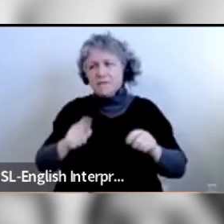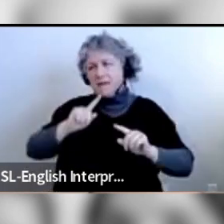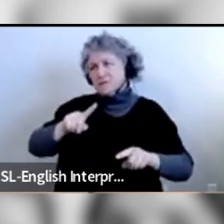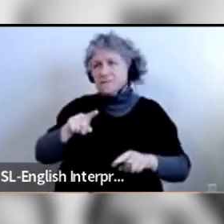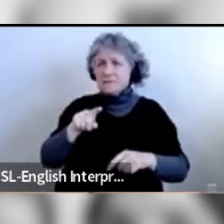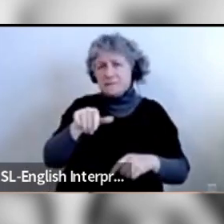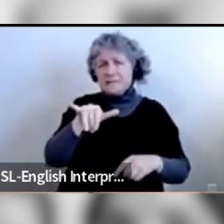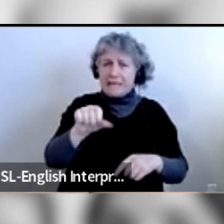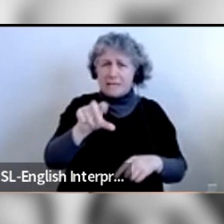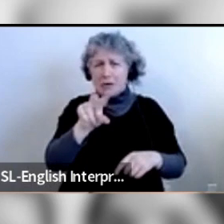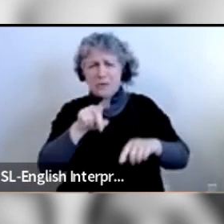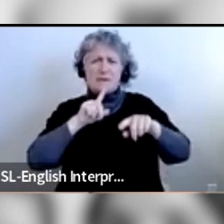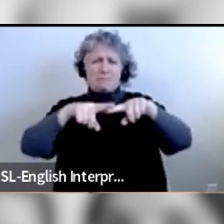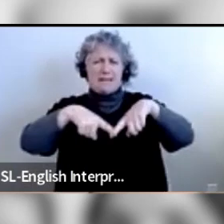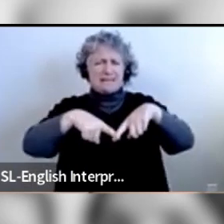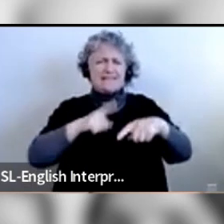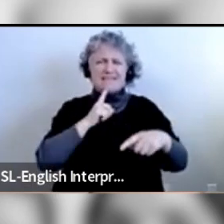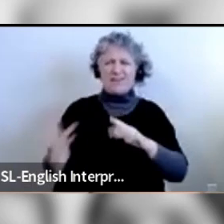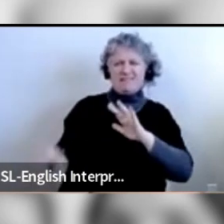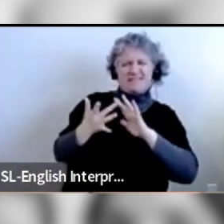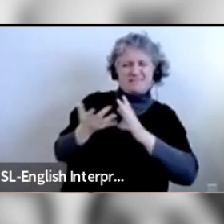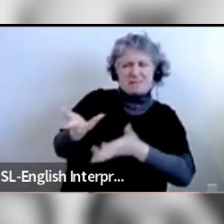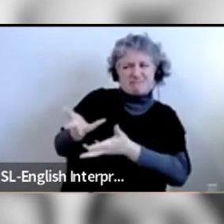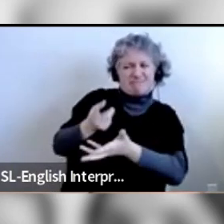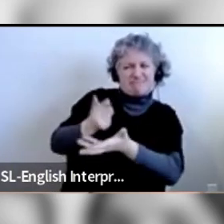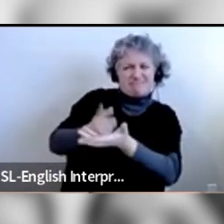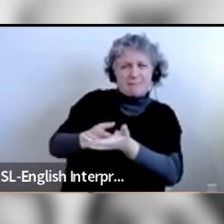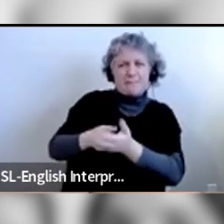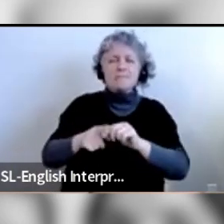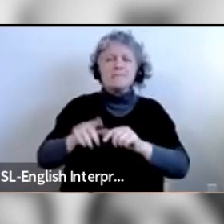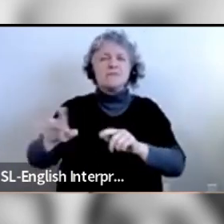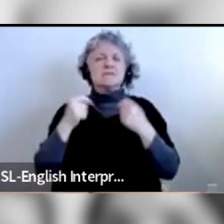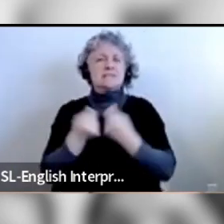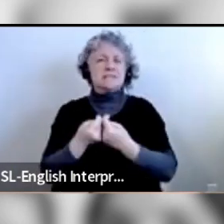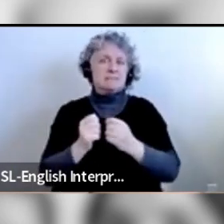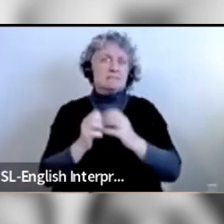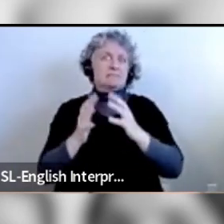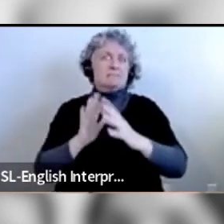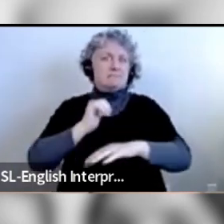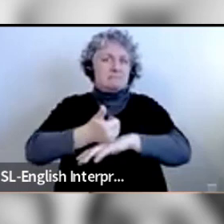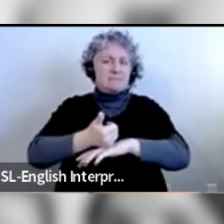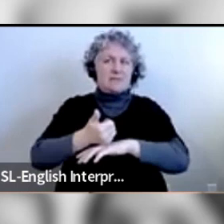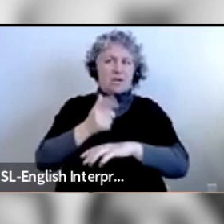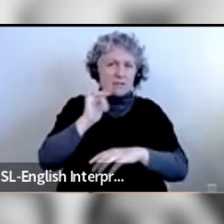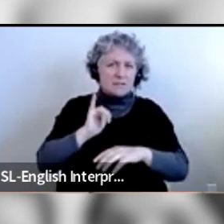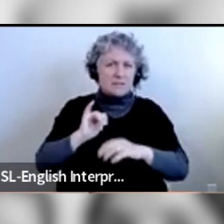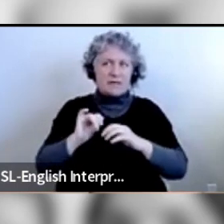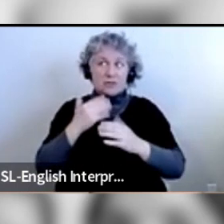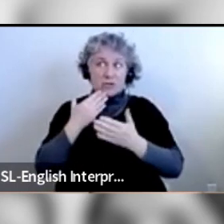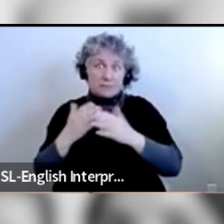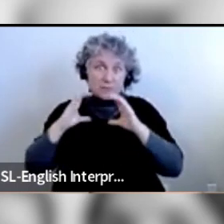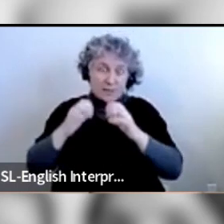of yes and no, depending on what your founder team looks like, and how well you can communicate with us as